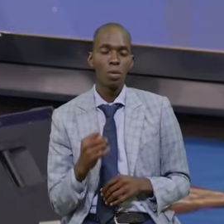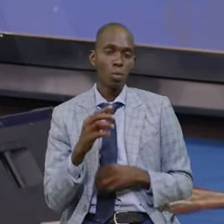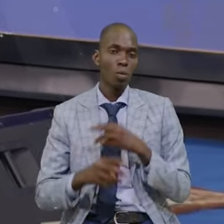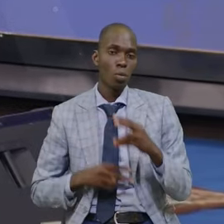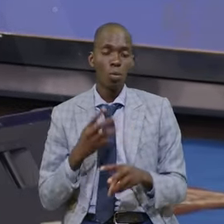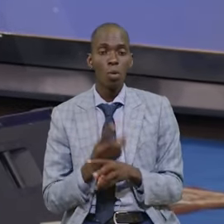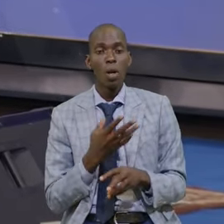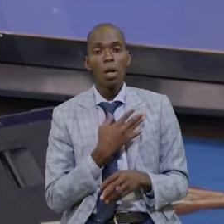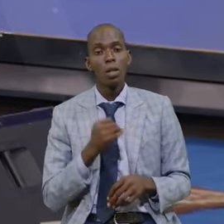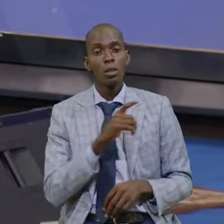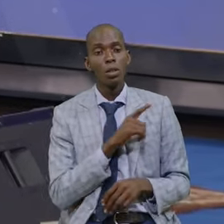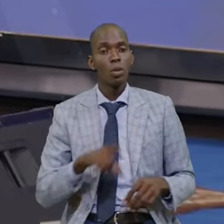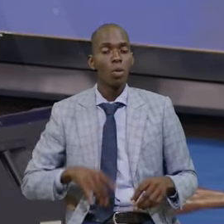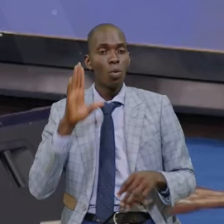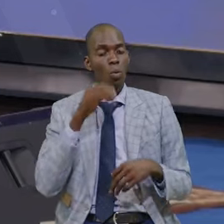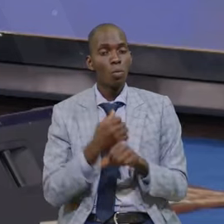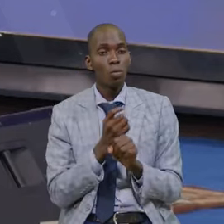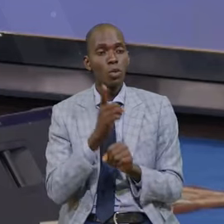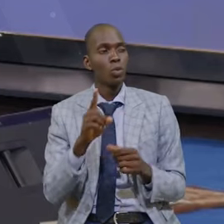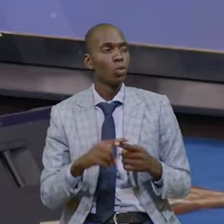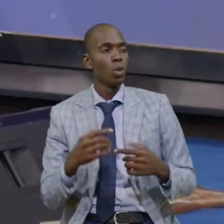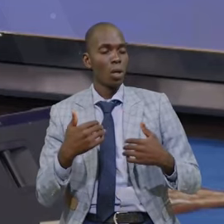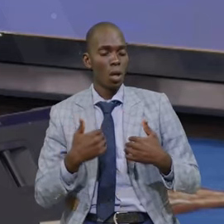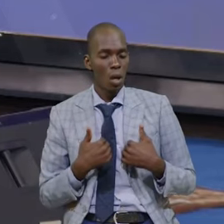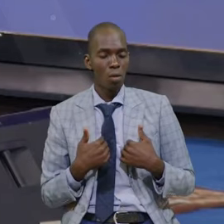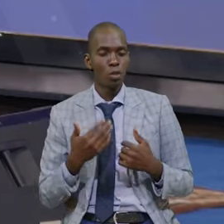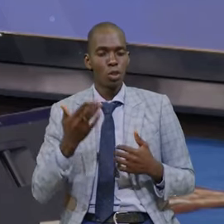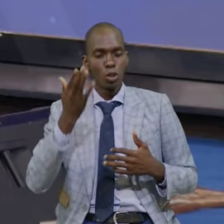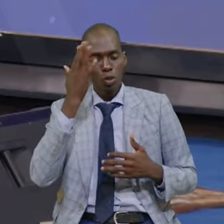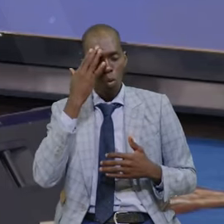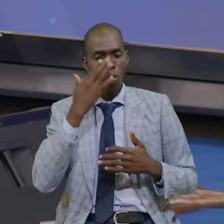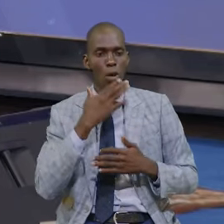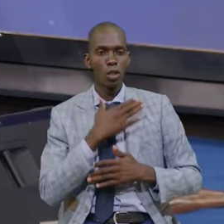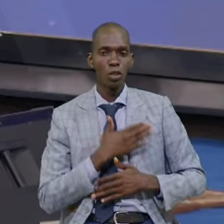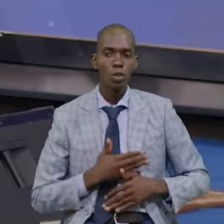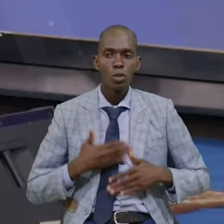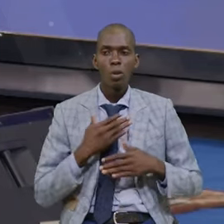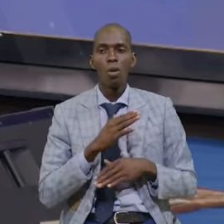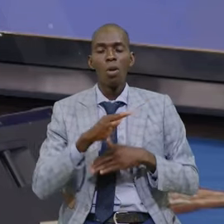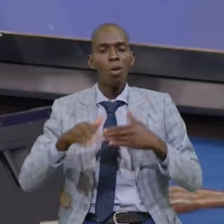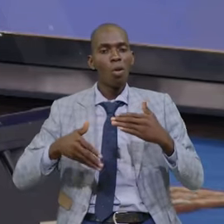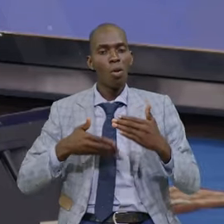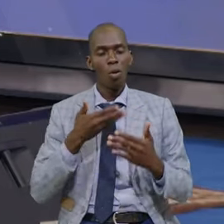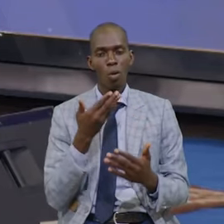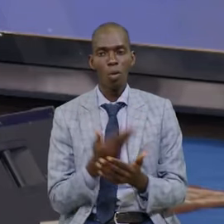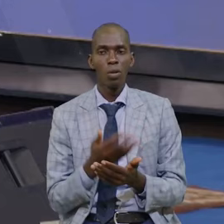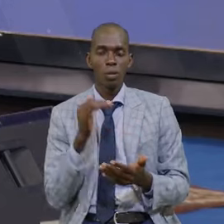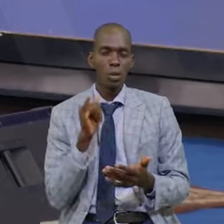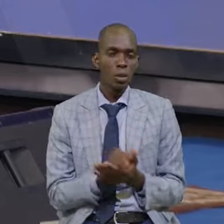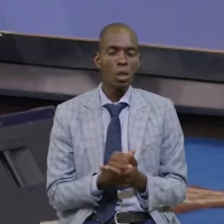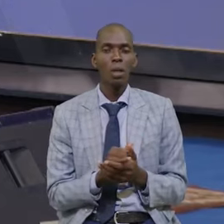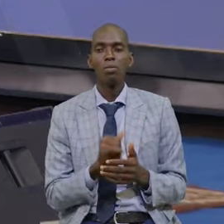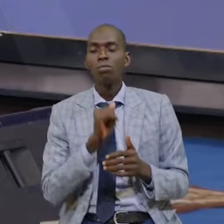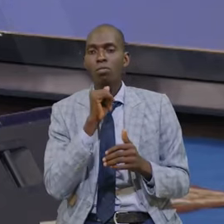will make you have, know, enjoy all that